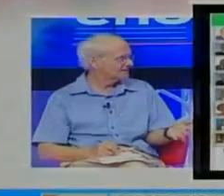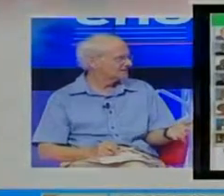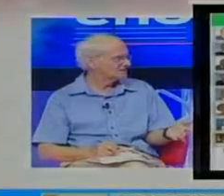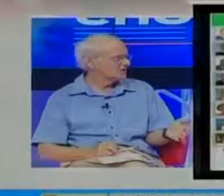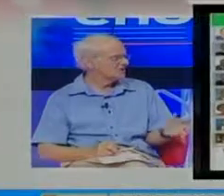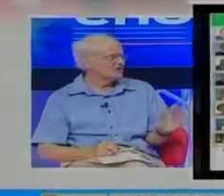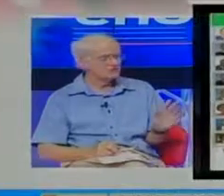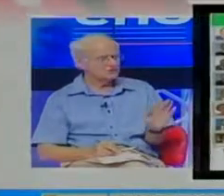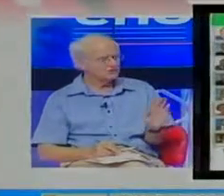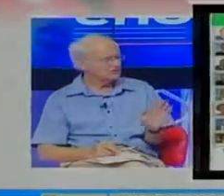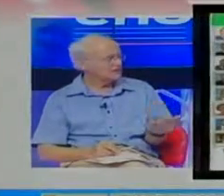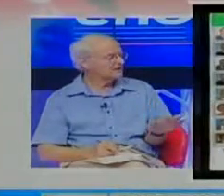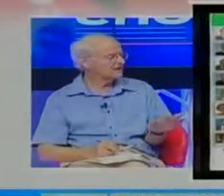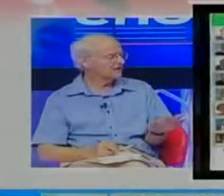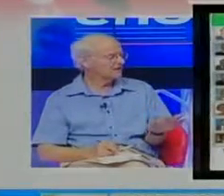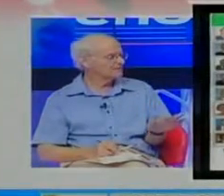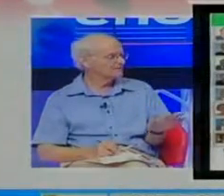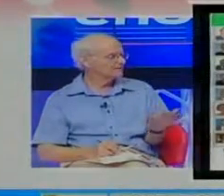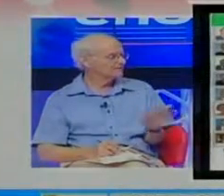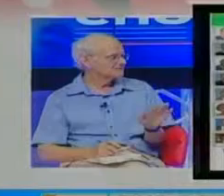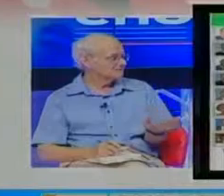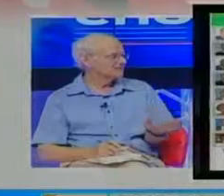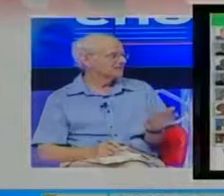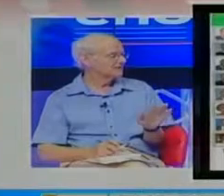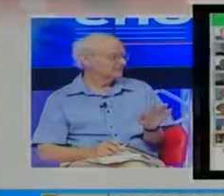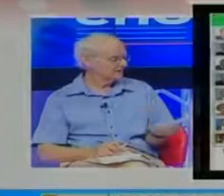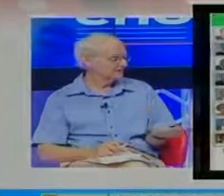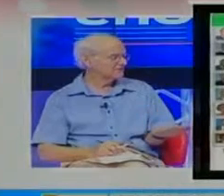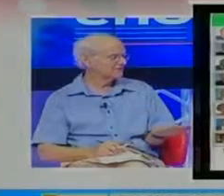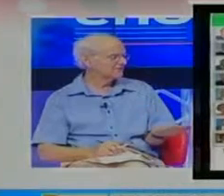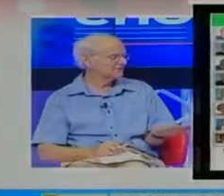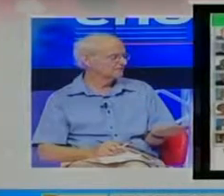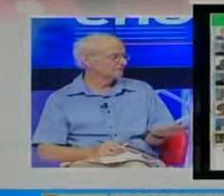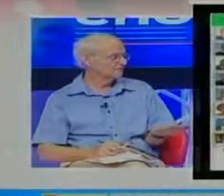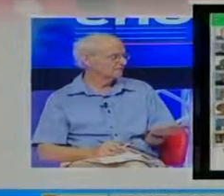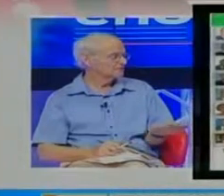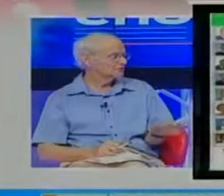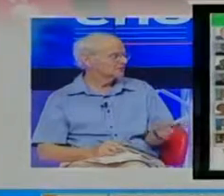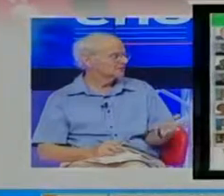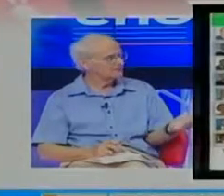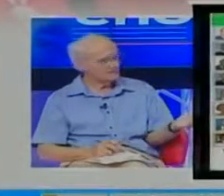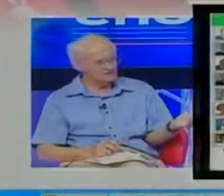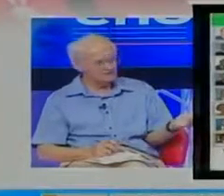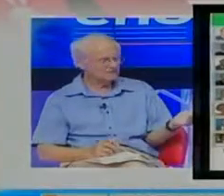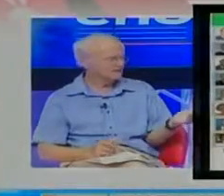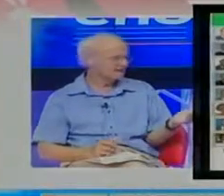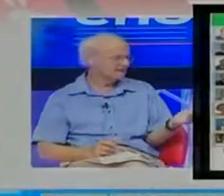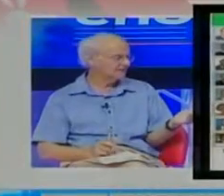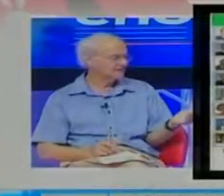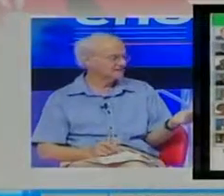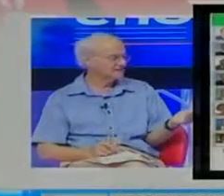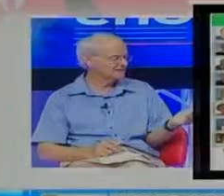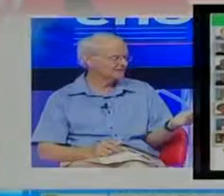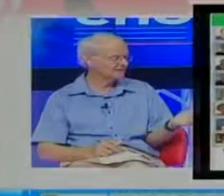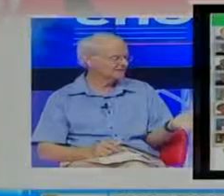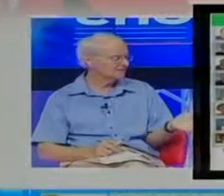make a difference. So we're starting from simply the population, which would account for,